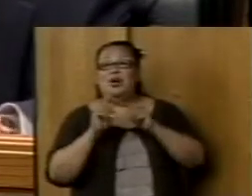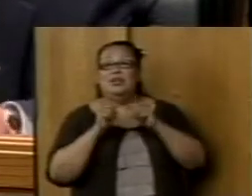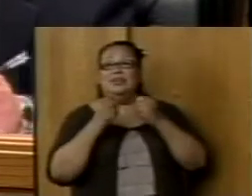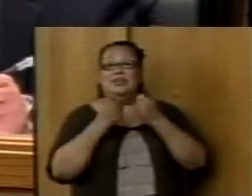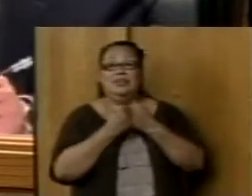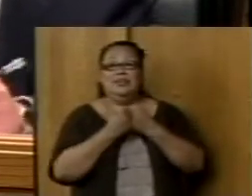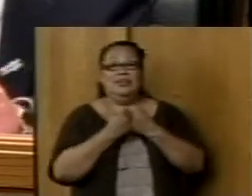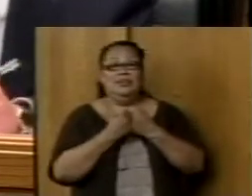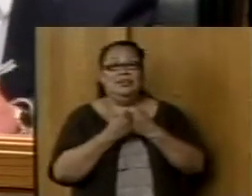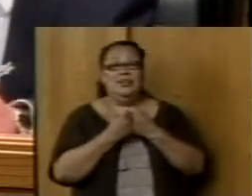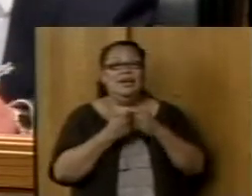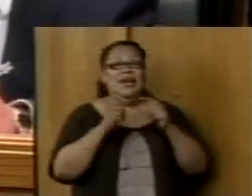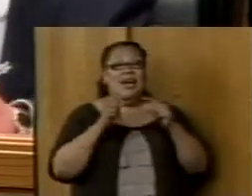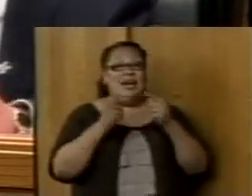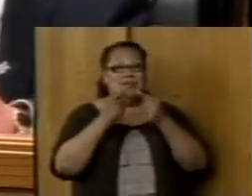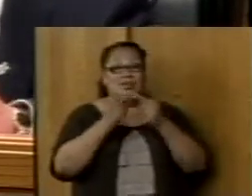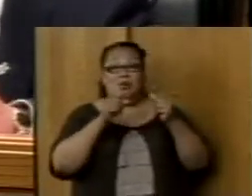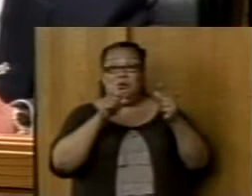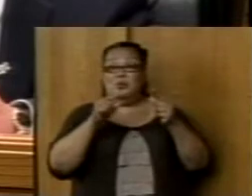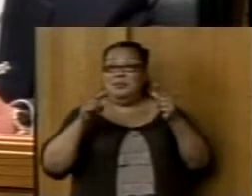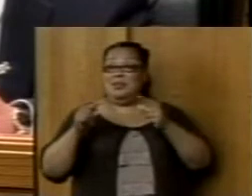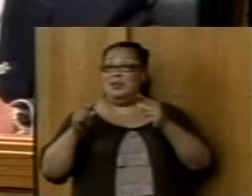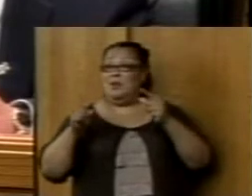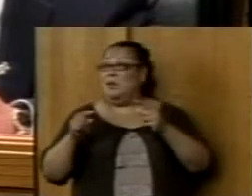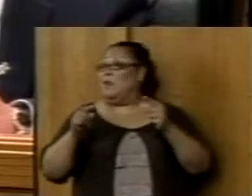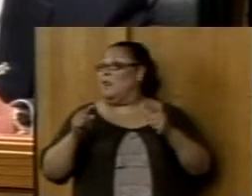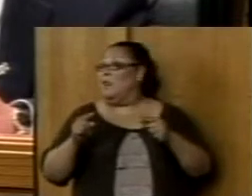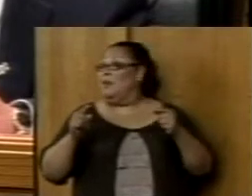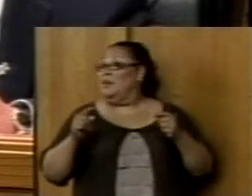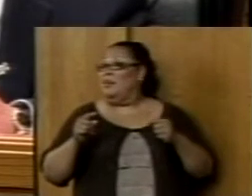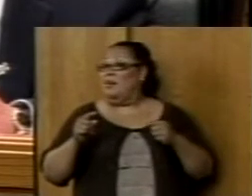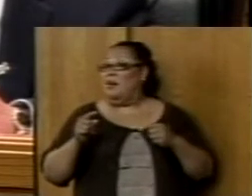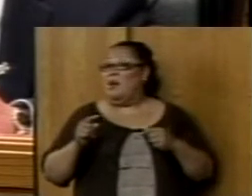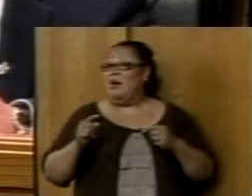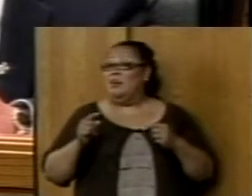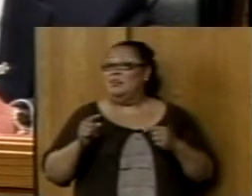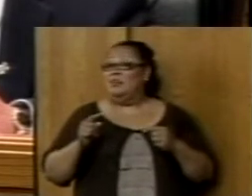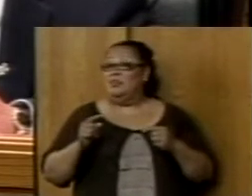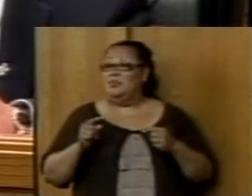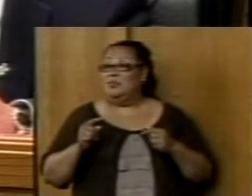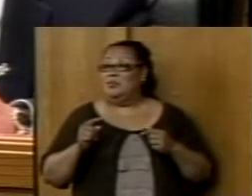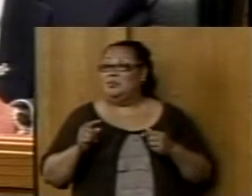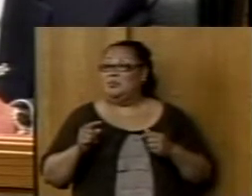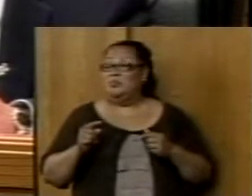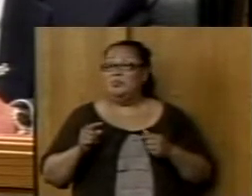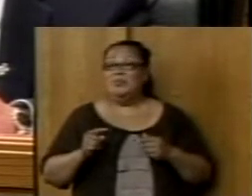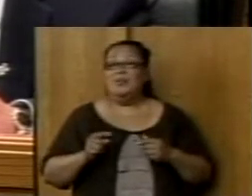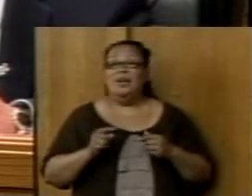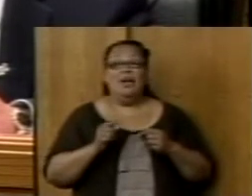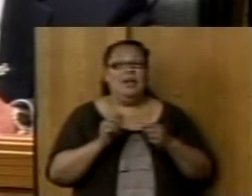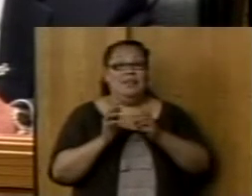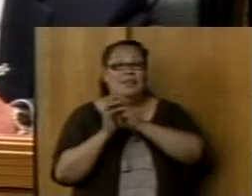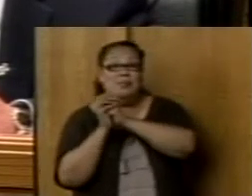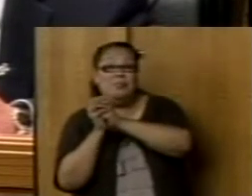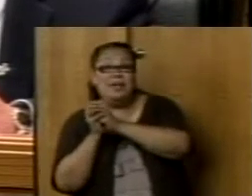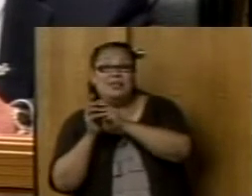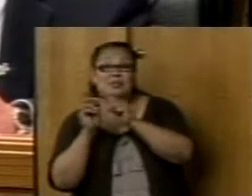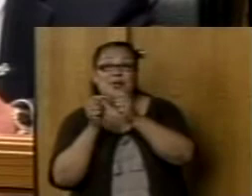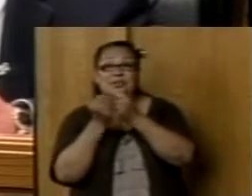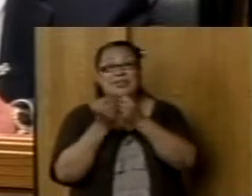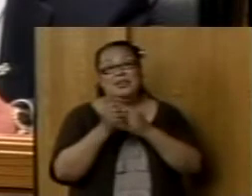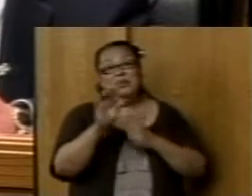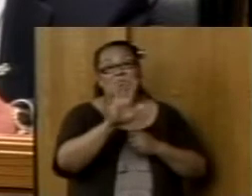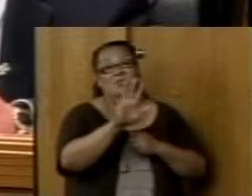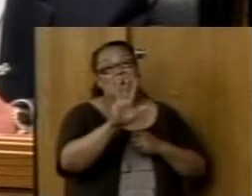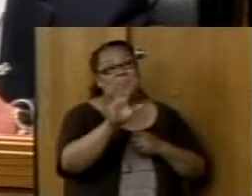Again, as the group comes in and marches in, very successful team, the Pony Shetland baseball team, 5 and